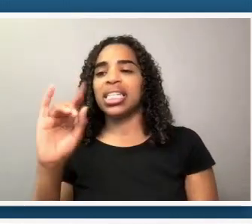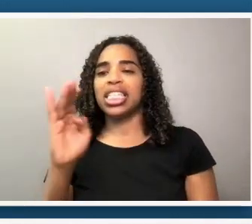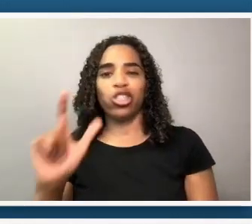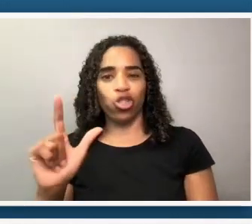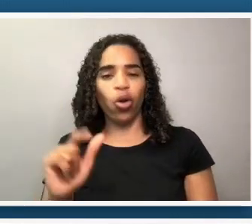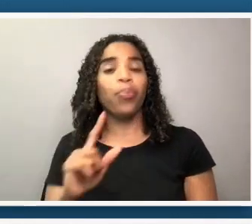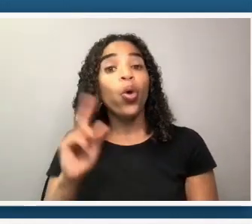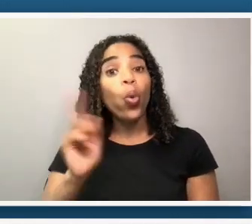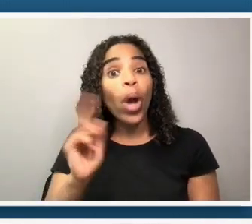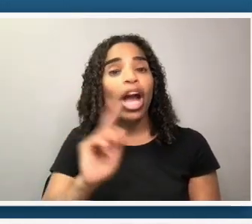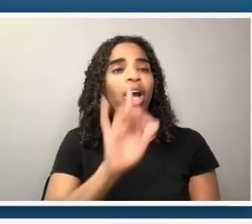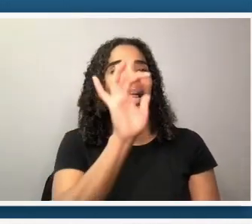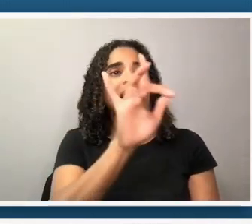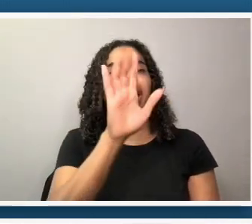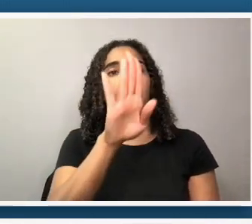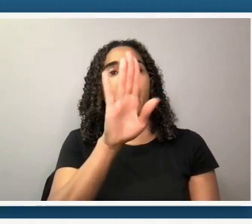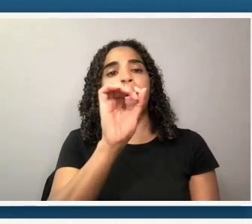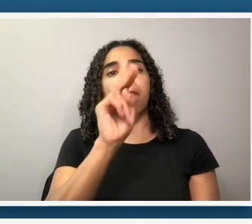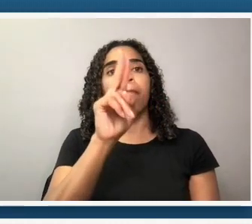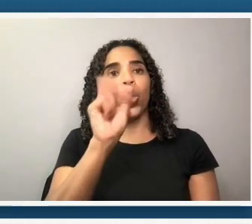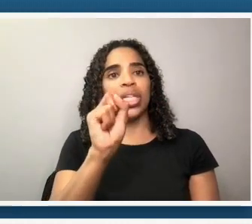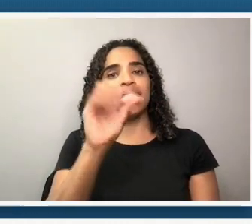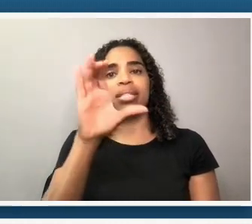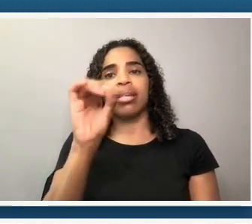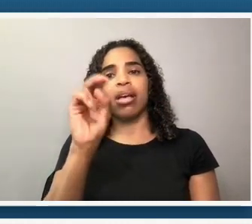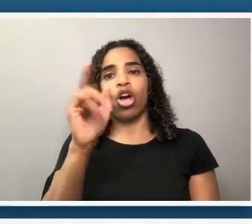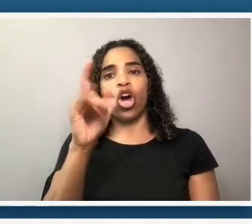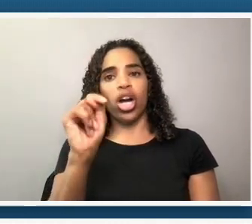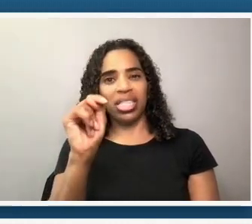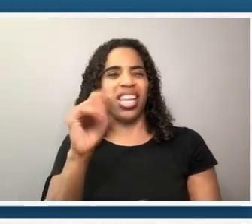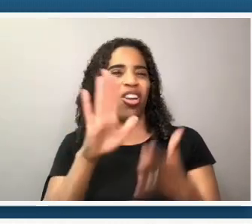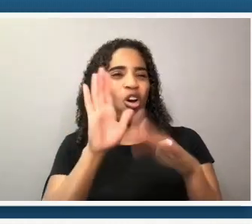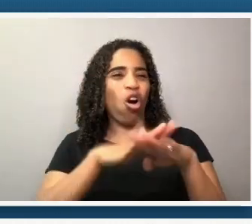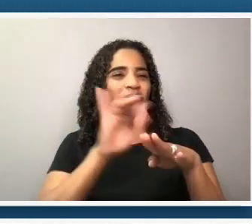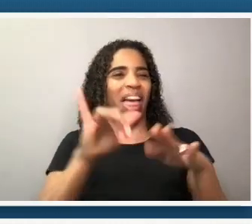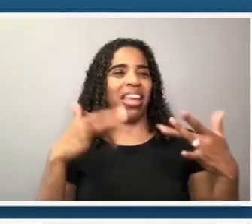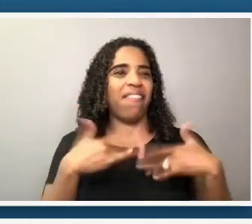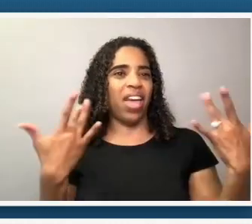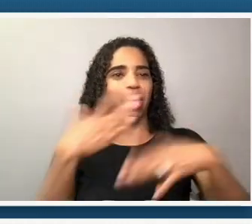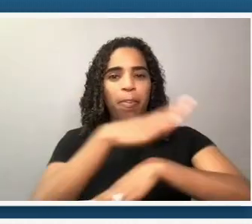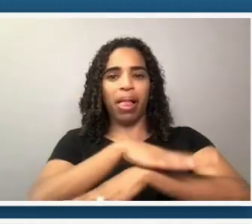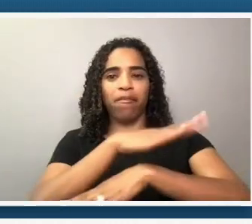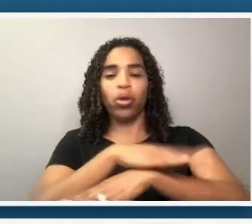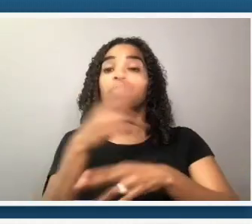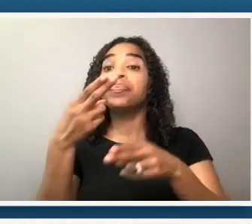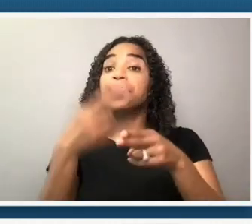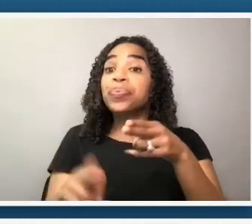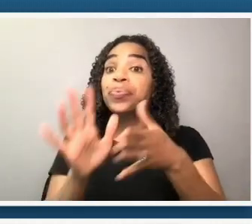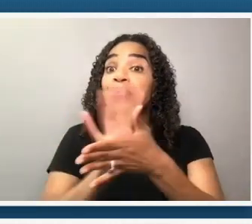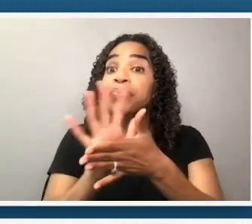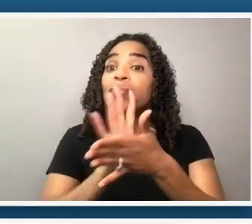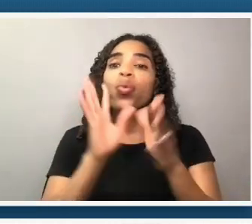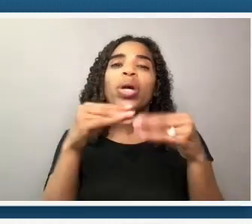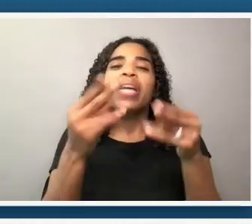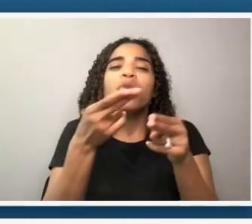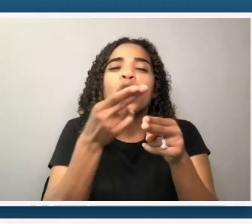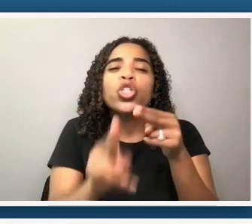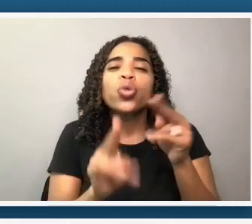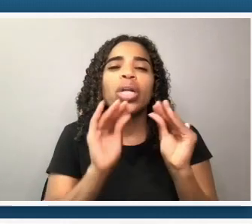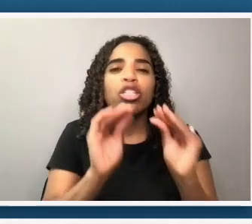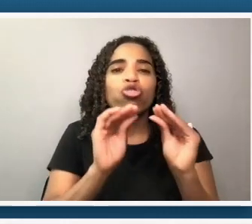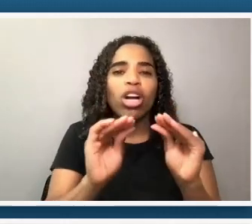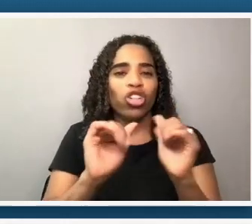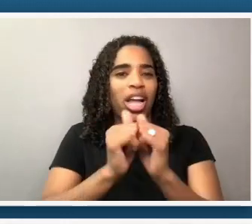bonus content tab of the event platform. This short video provides a brief tutorial on how to get